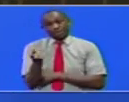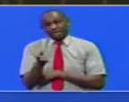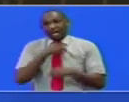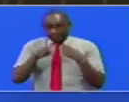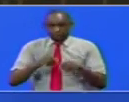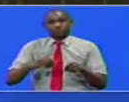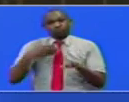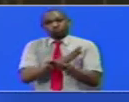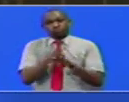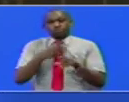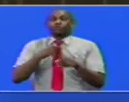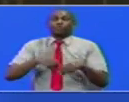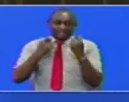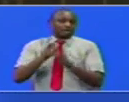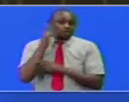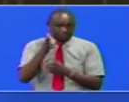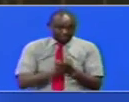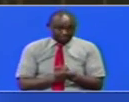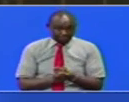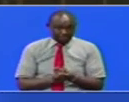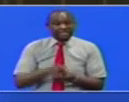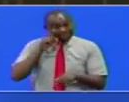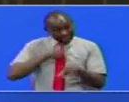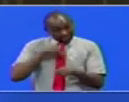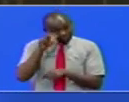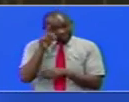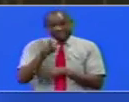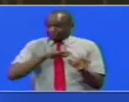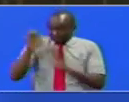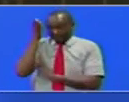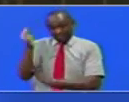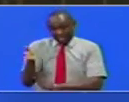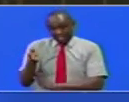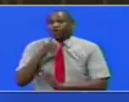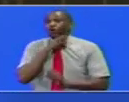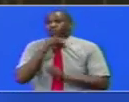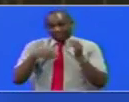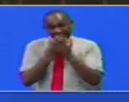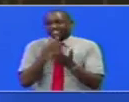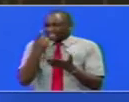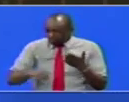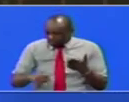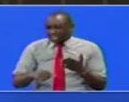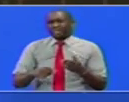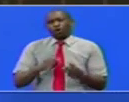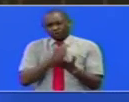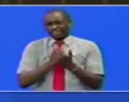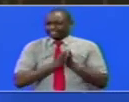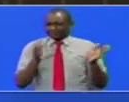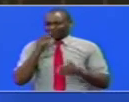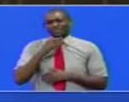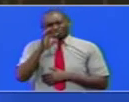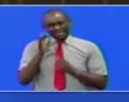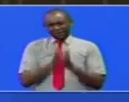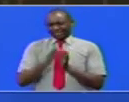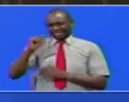to flouting procurement laws. Ever since, we've seen this petition move to the National Assembly, and that informs why the Auditor General felt that the Speaker and